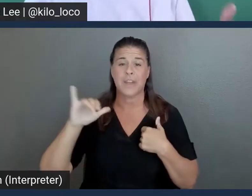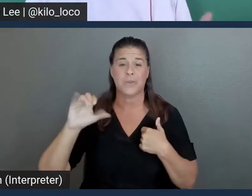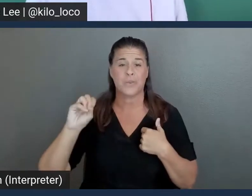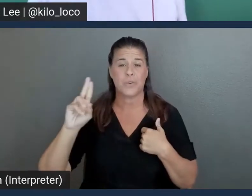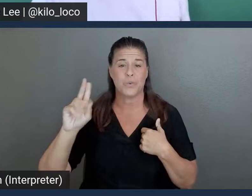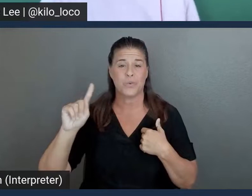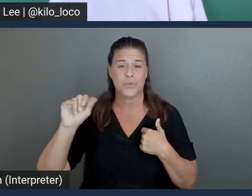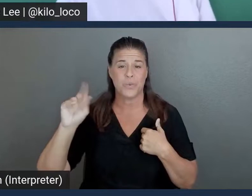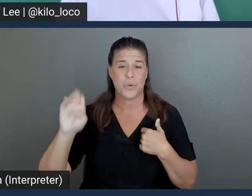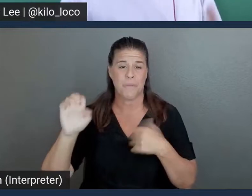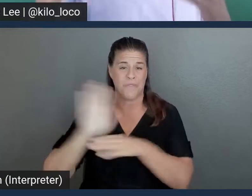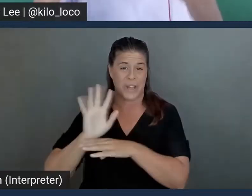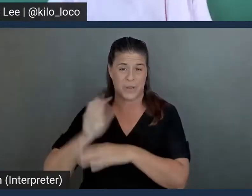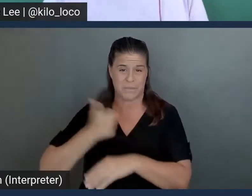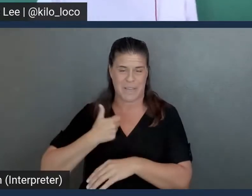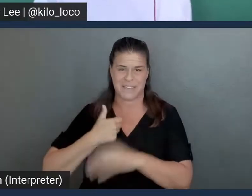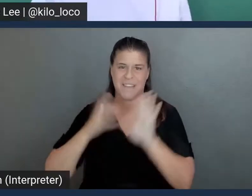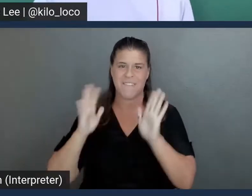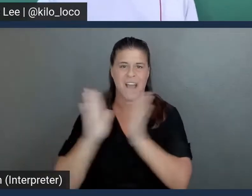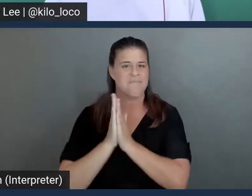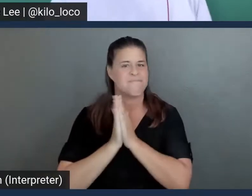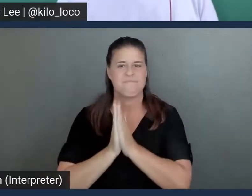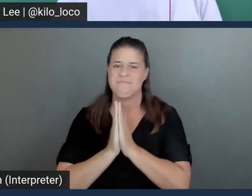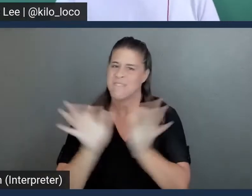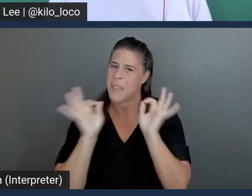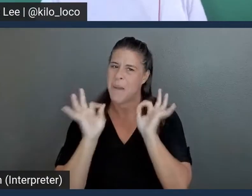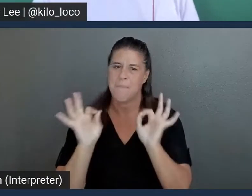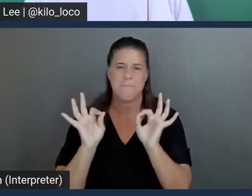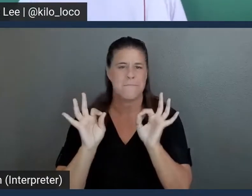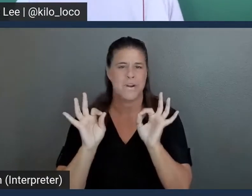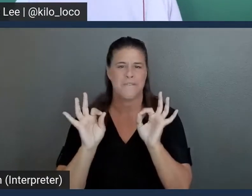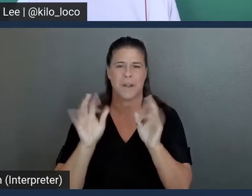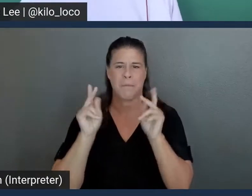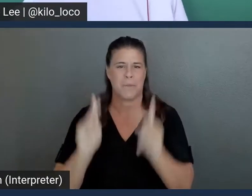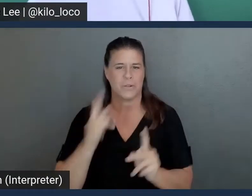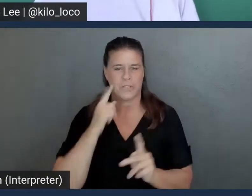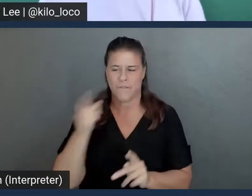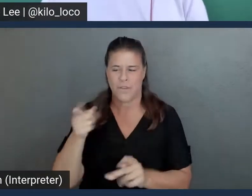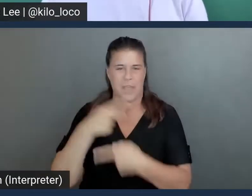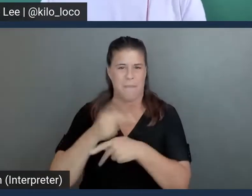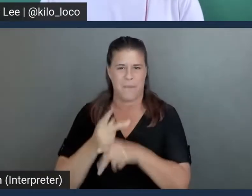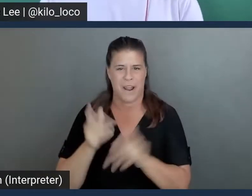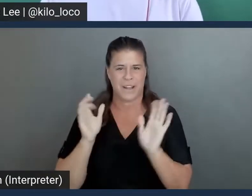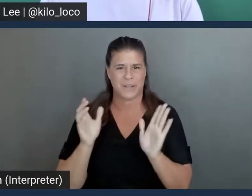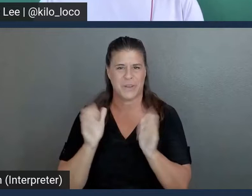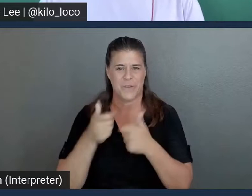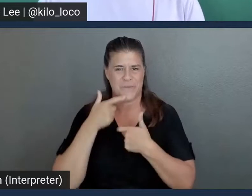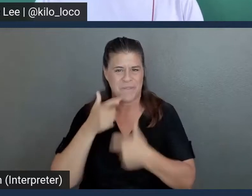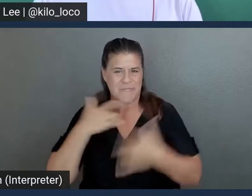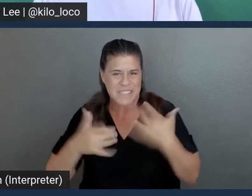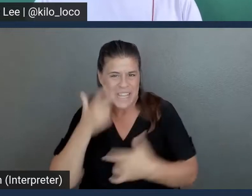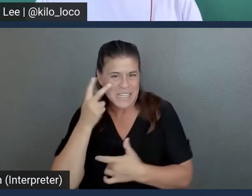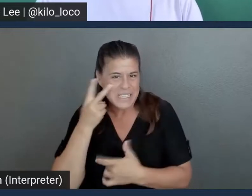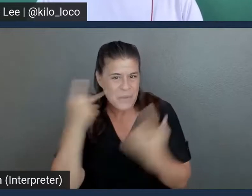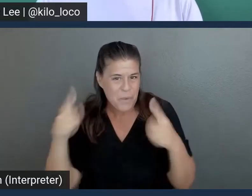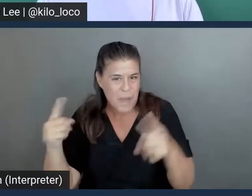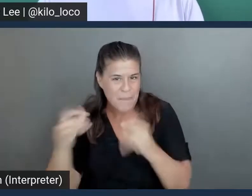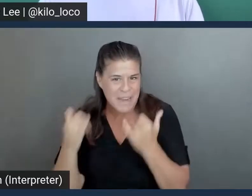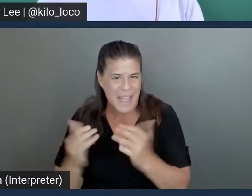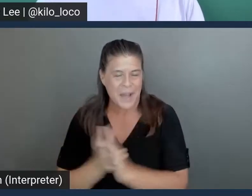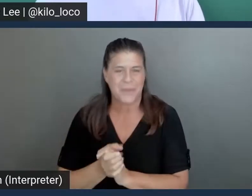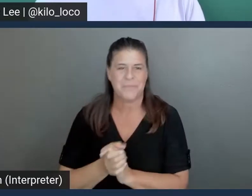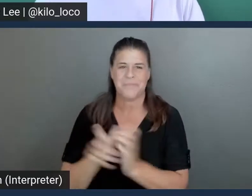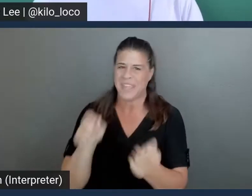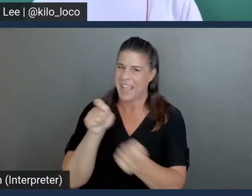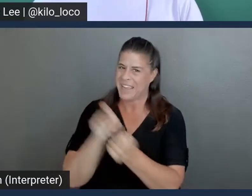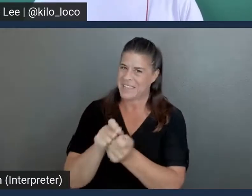so I'm like one of the perfect use cases for this product. So really happy to see what's going to happen right now.